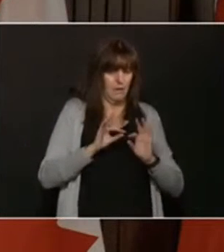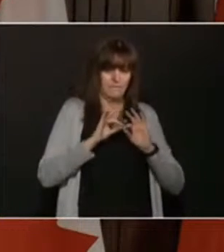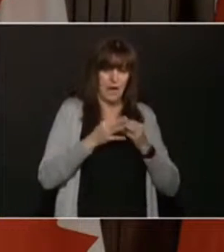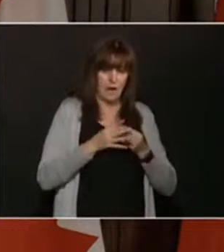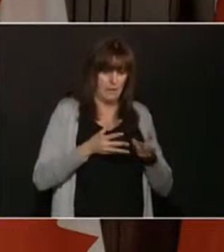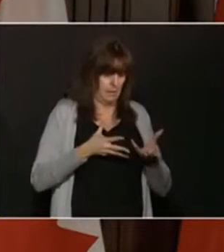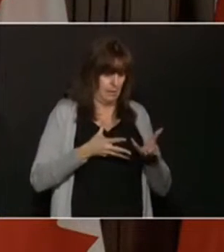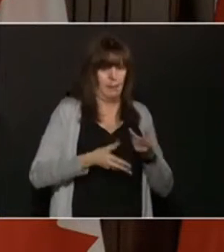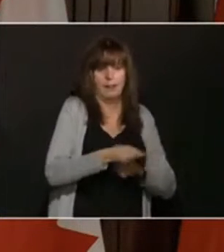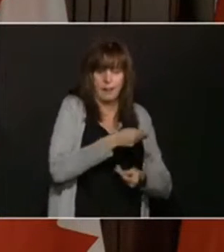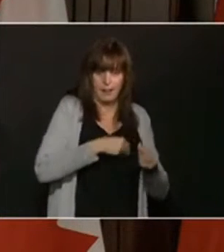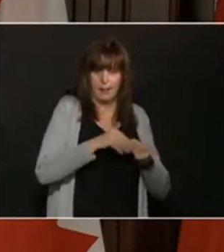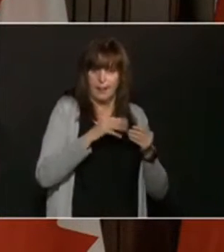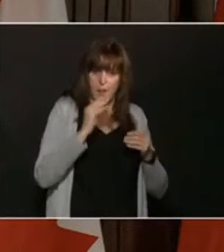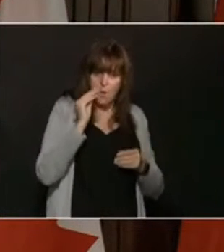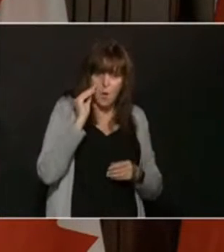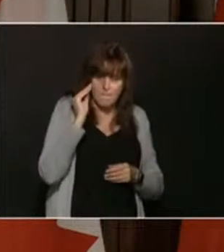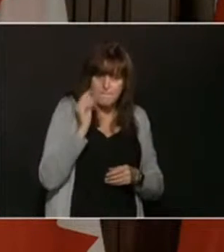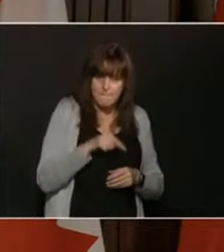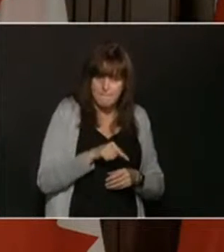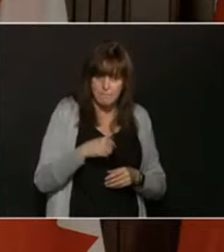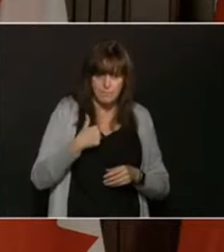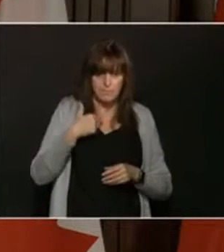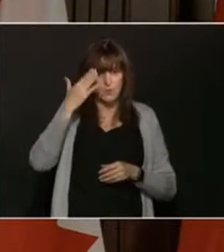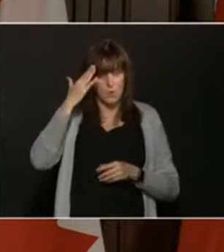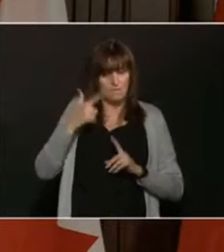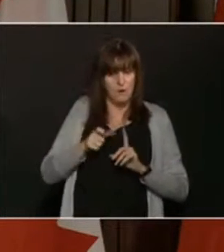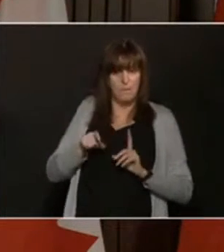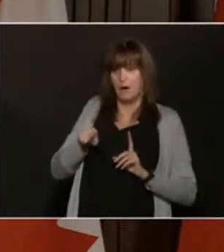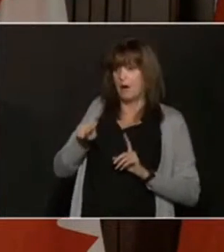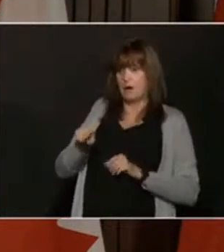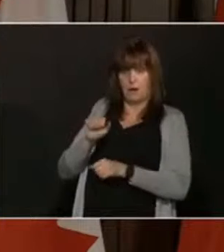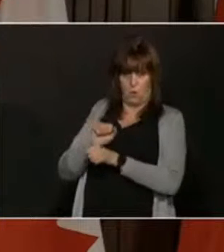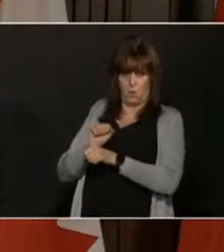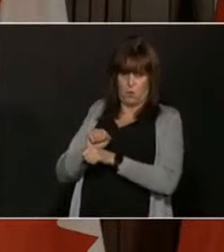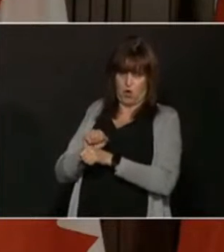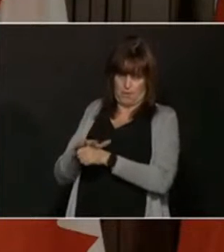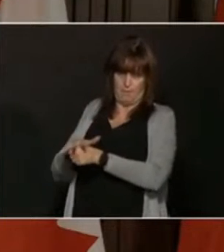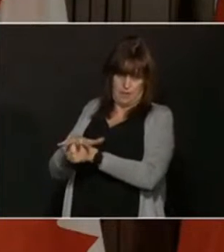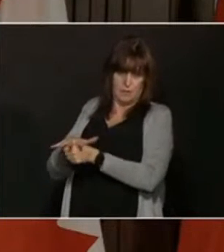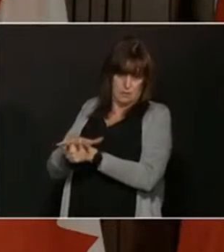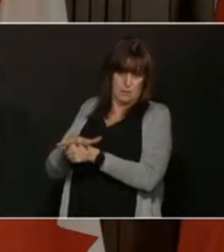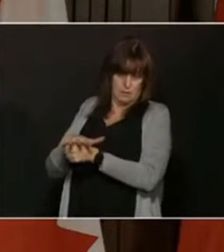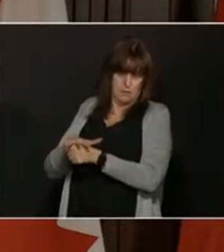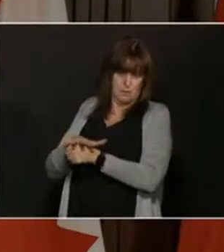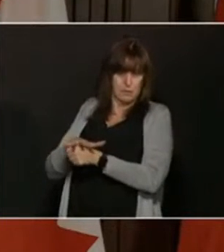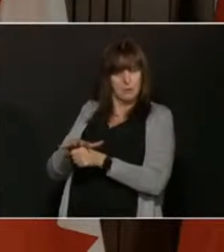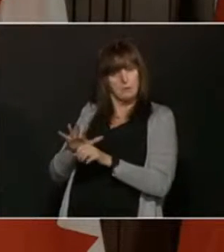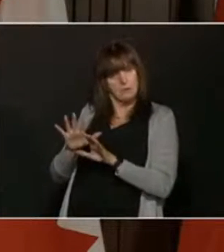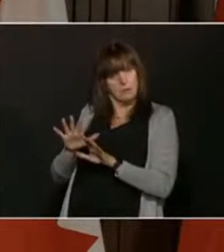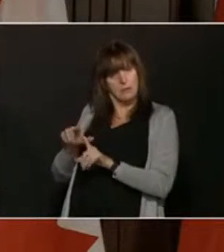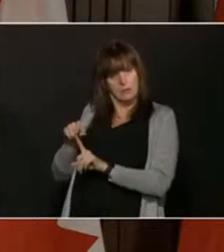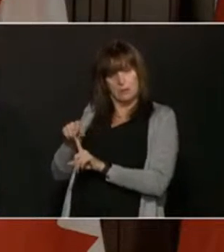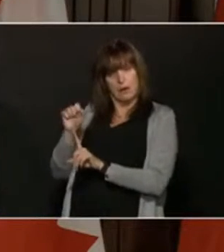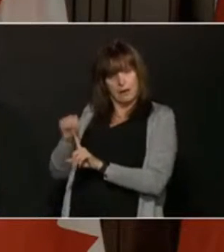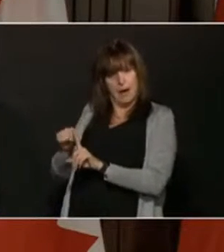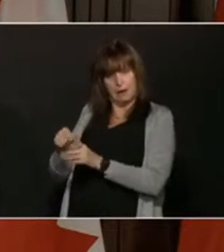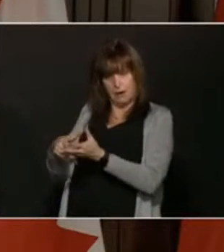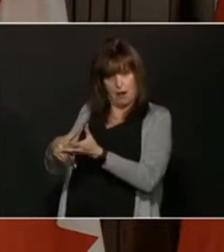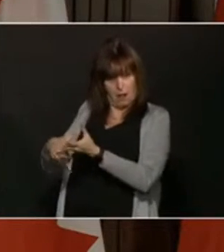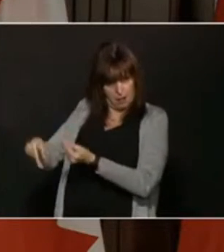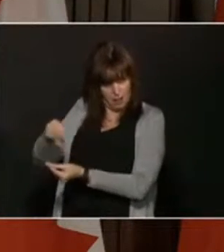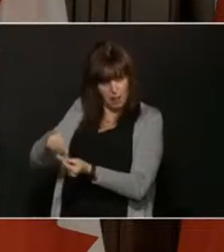that workplaces can be a very important a source of infection, as can other settings where